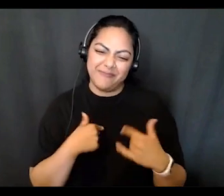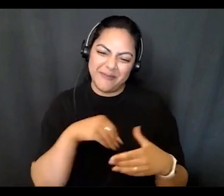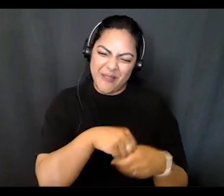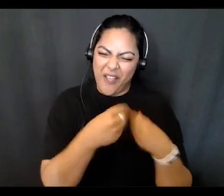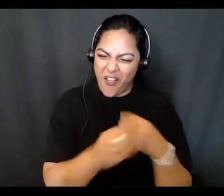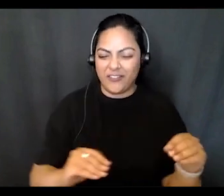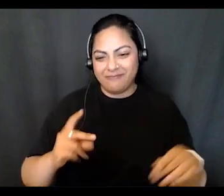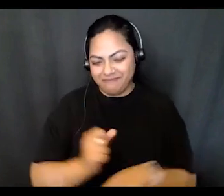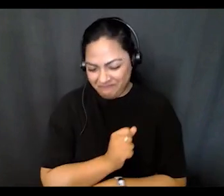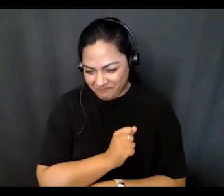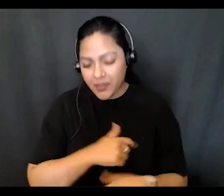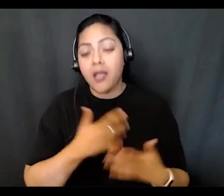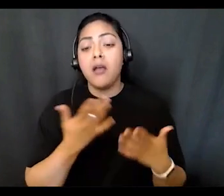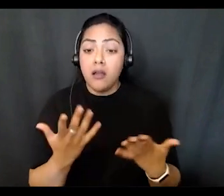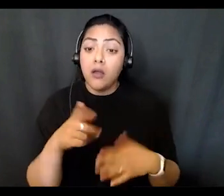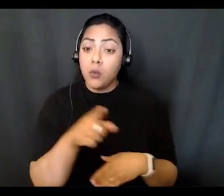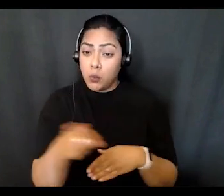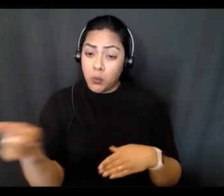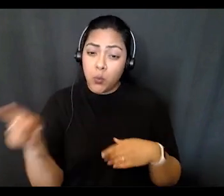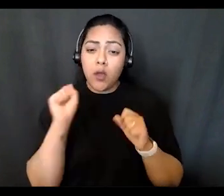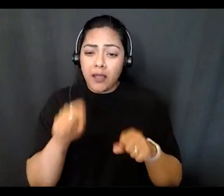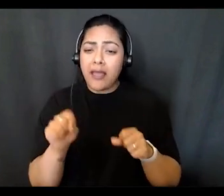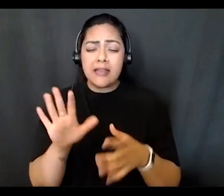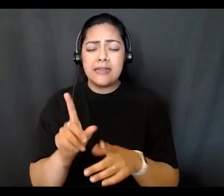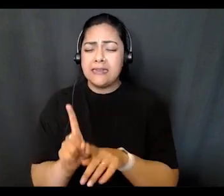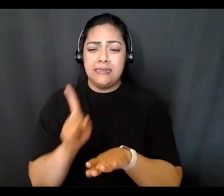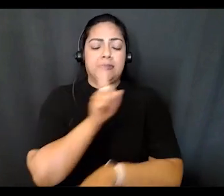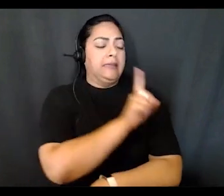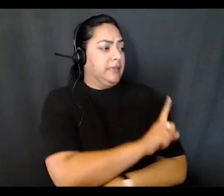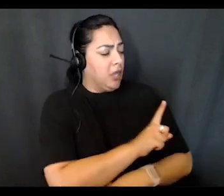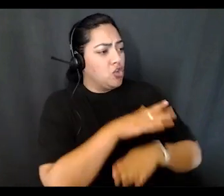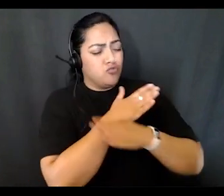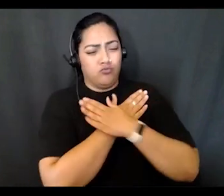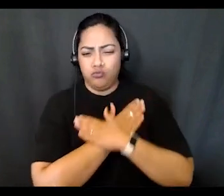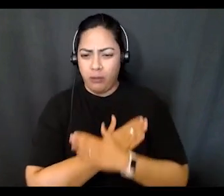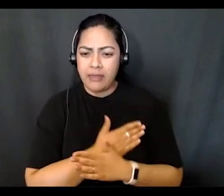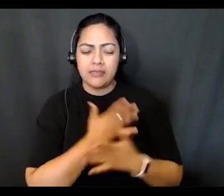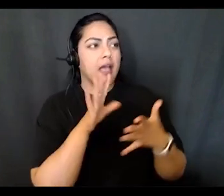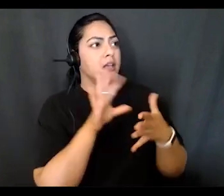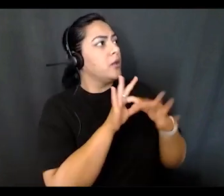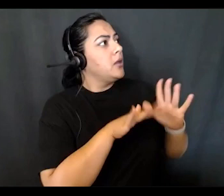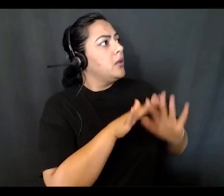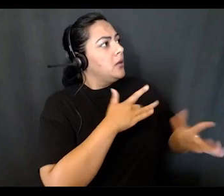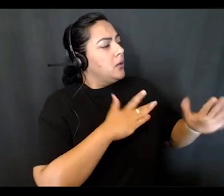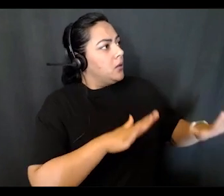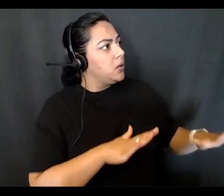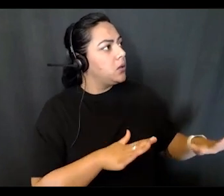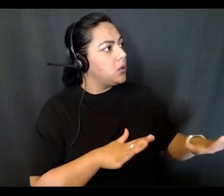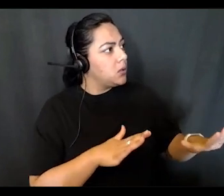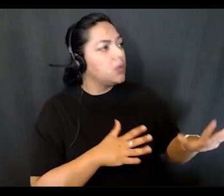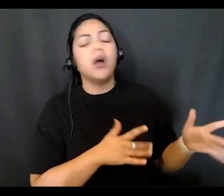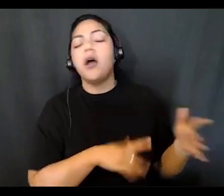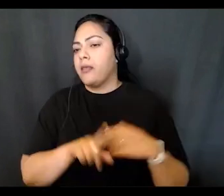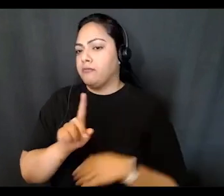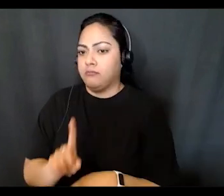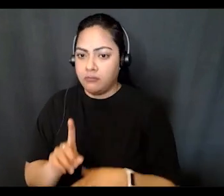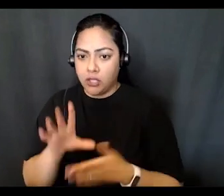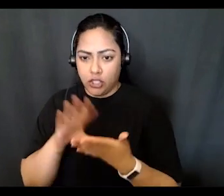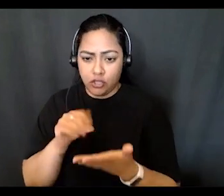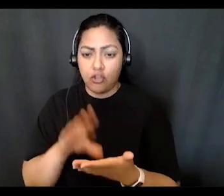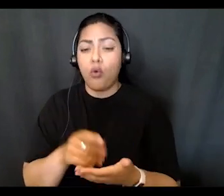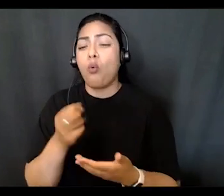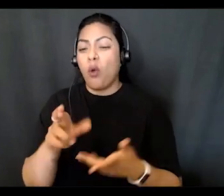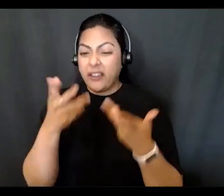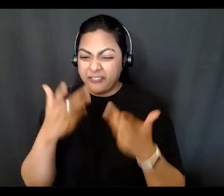may also step away to take a moment to rest or reconnect with your surroundings whenever necessary, whether it's during or after the session. As it